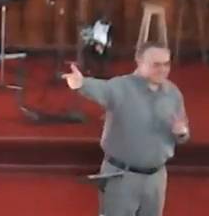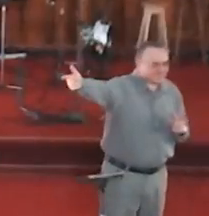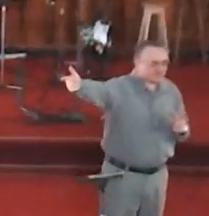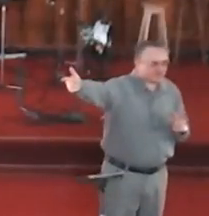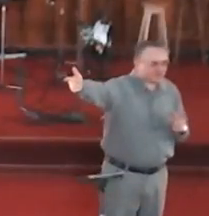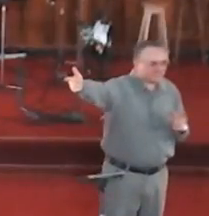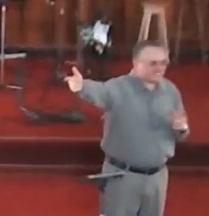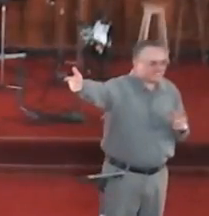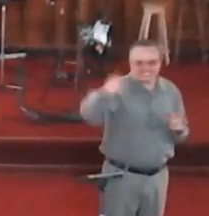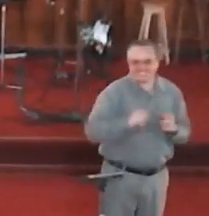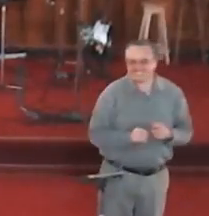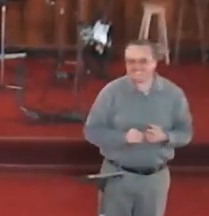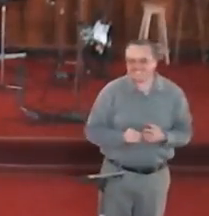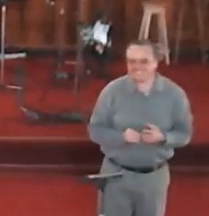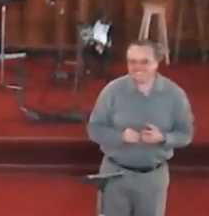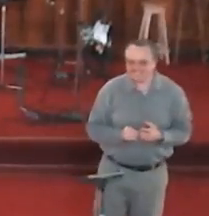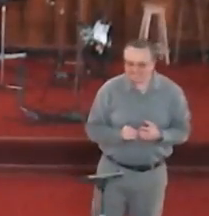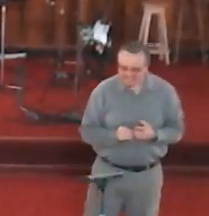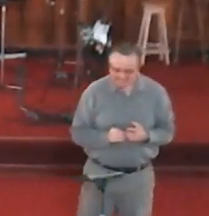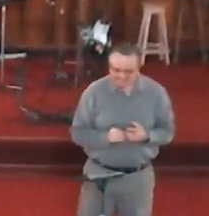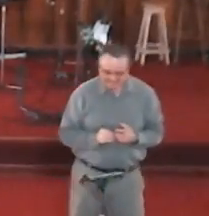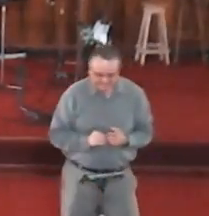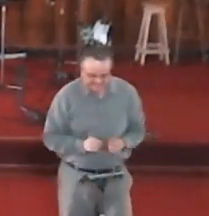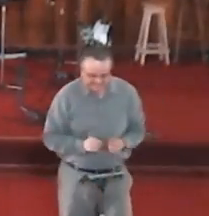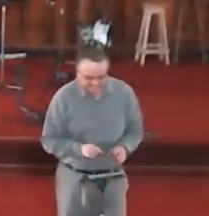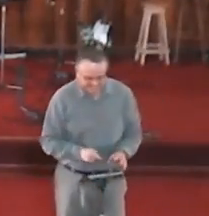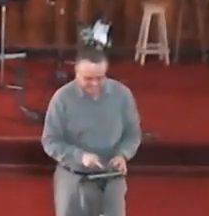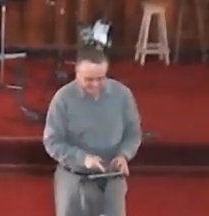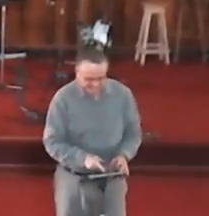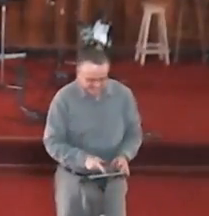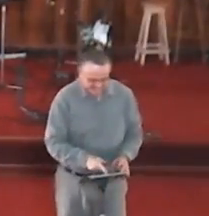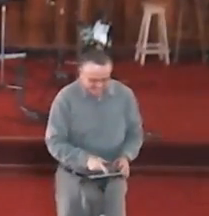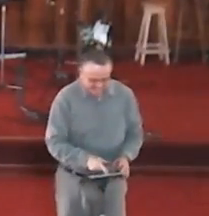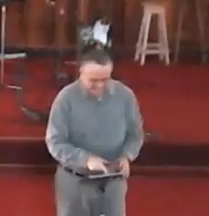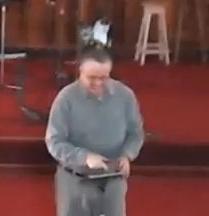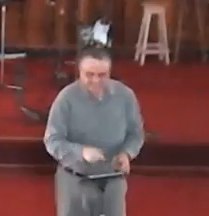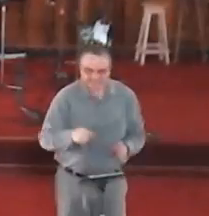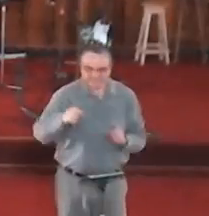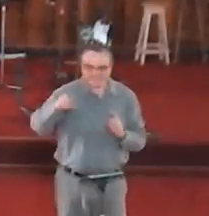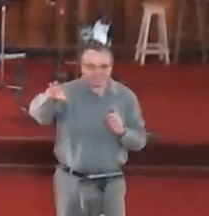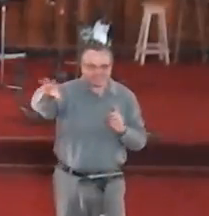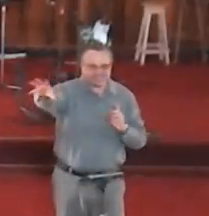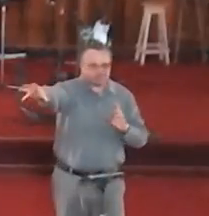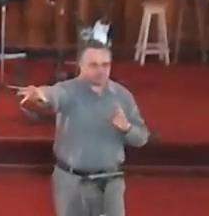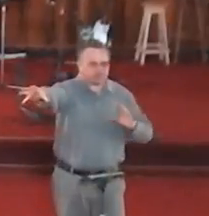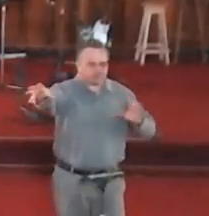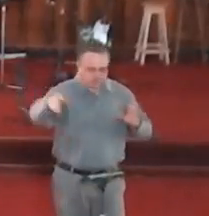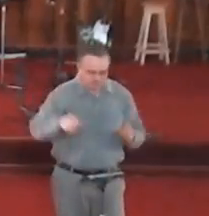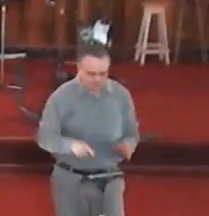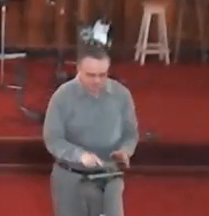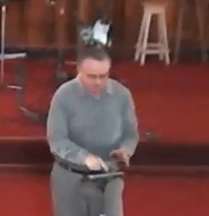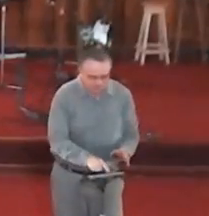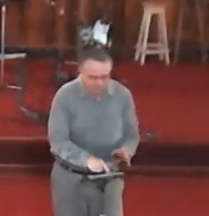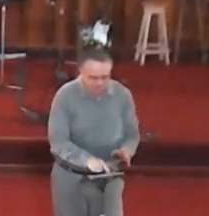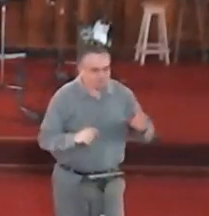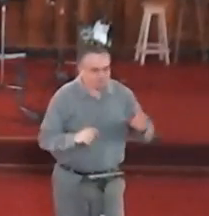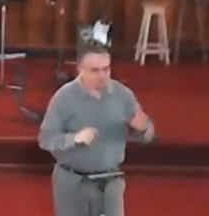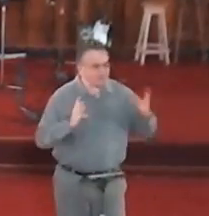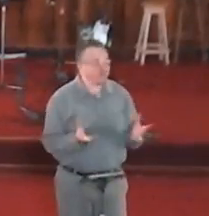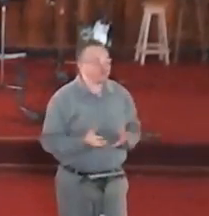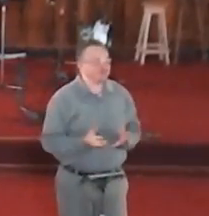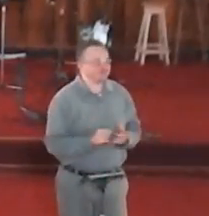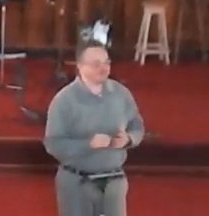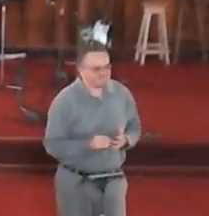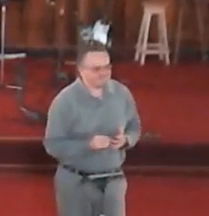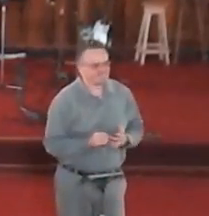de Jesús. So this tells me that the inspired tongue of Barnabas resembled Jesus. Entonces Andrina puso consolidó, yo puse